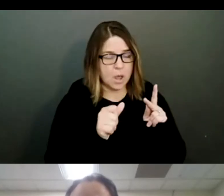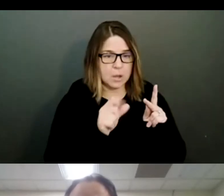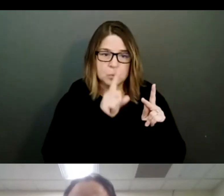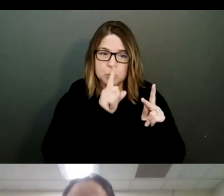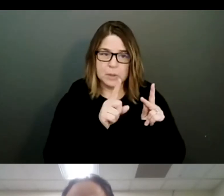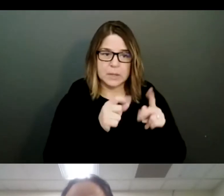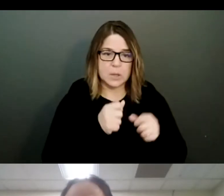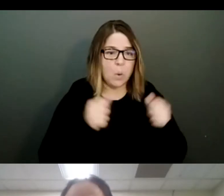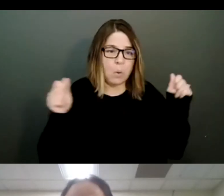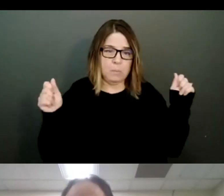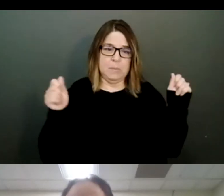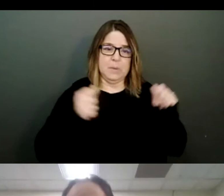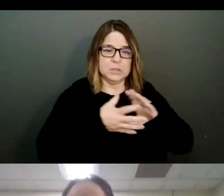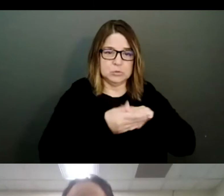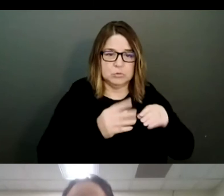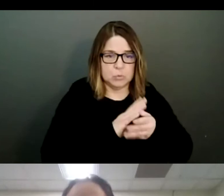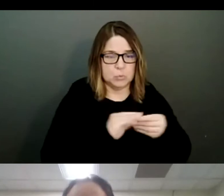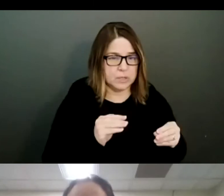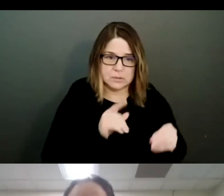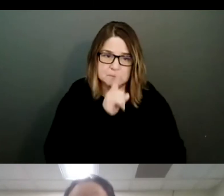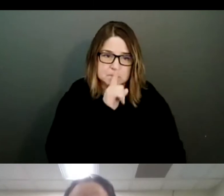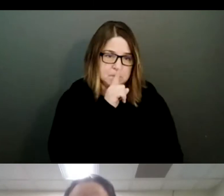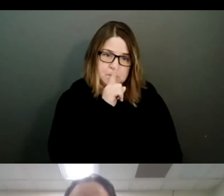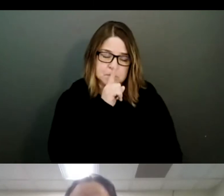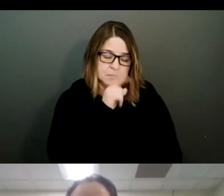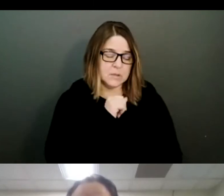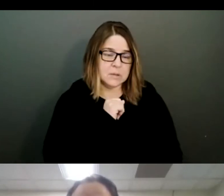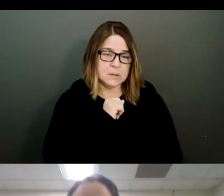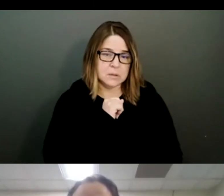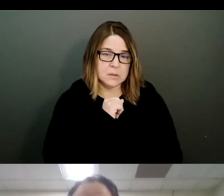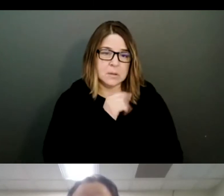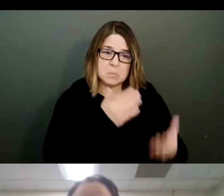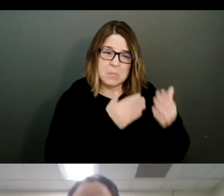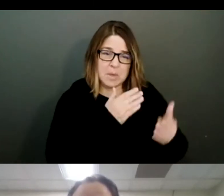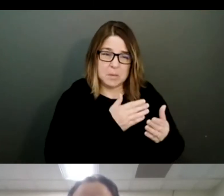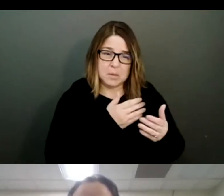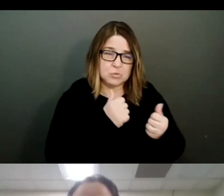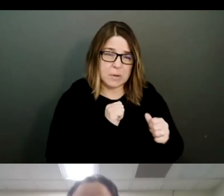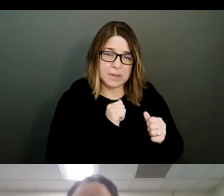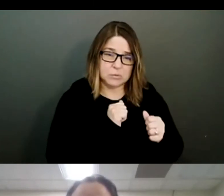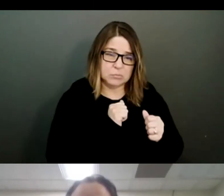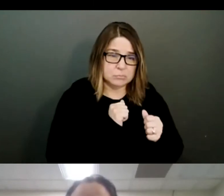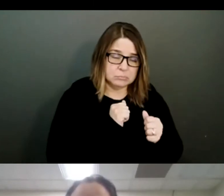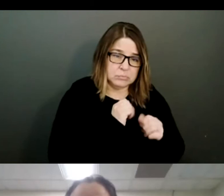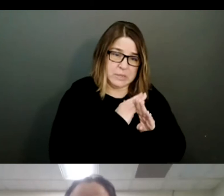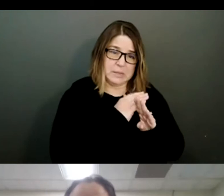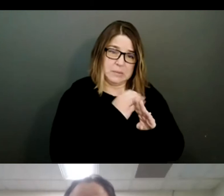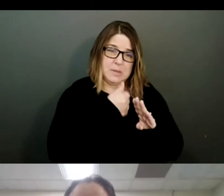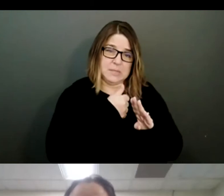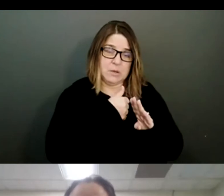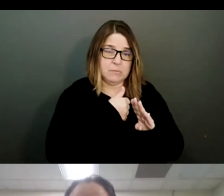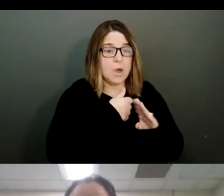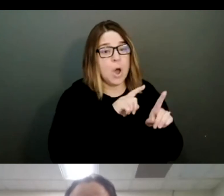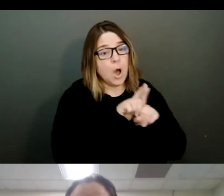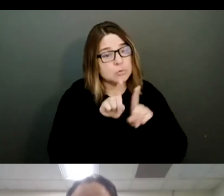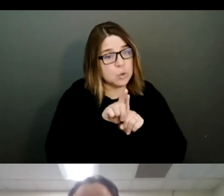stories, whether it be out of preservation of self, and maybe even historically, nobody wanted to hear them. And